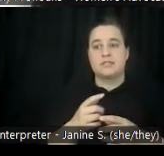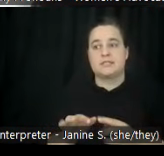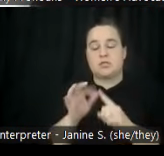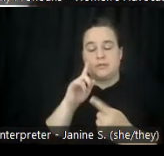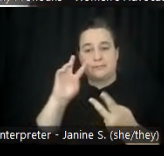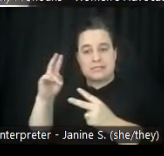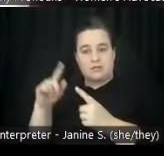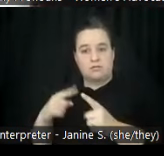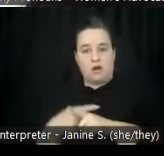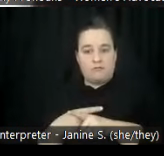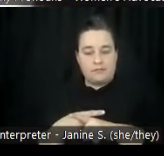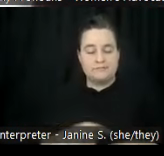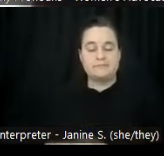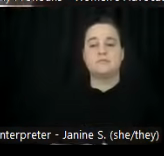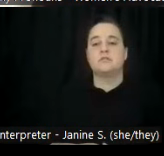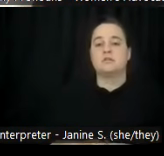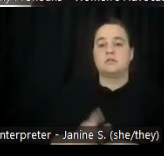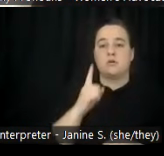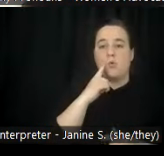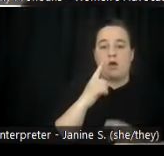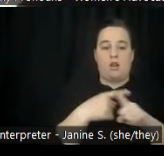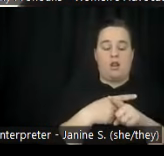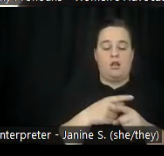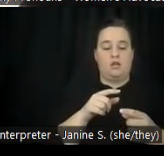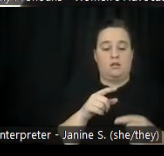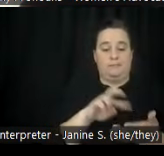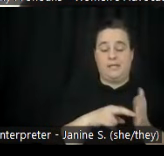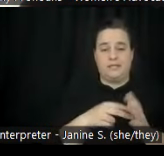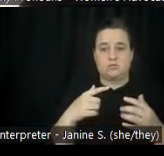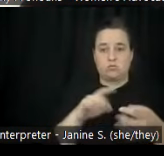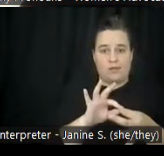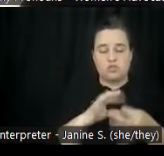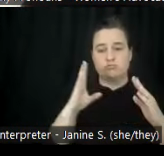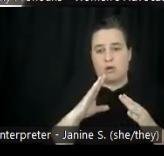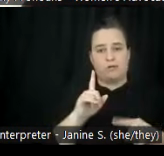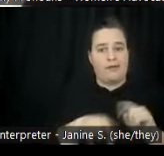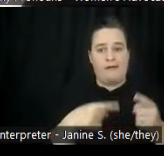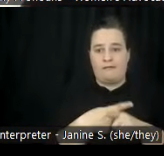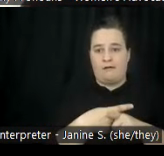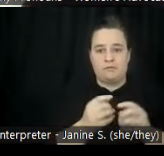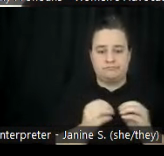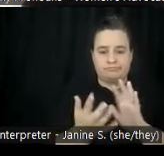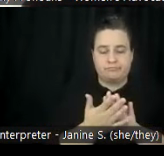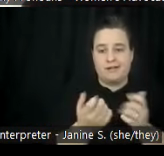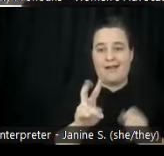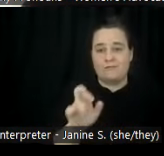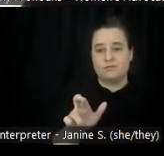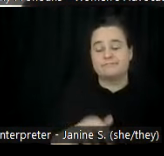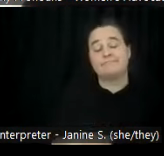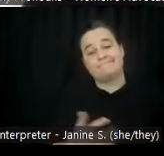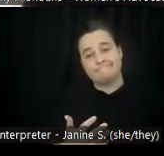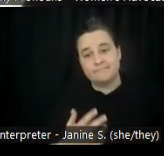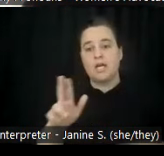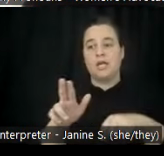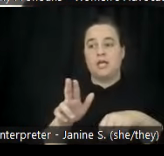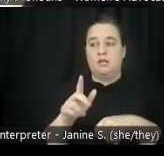that might come up is conflict is a sign that your relationship is in trouble and you should avoid it at all costs. The fact is that conflict is a